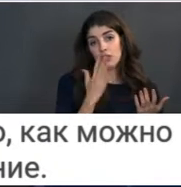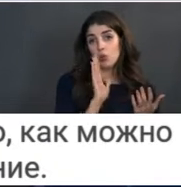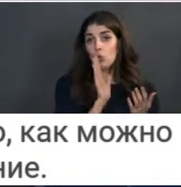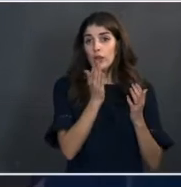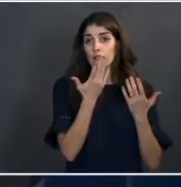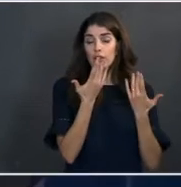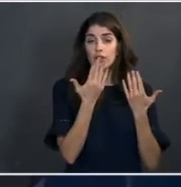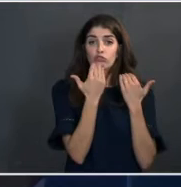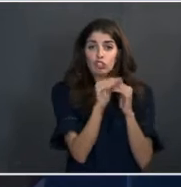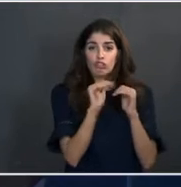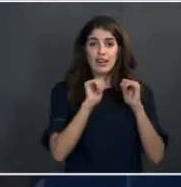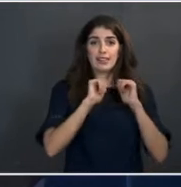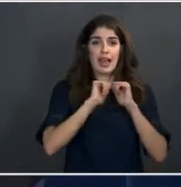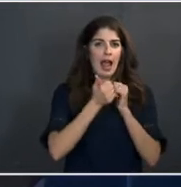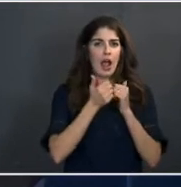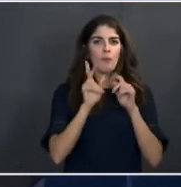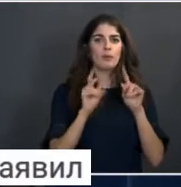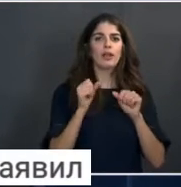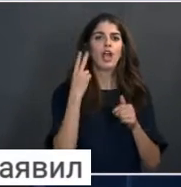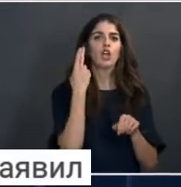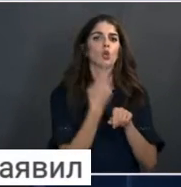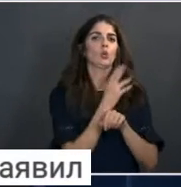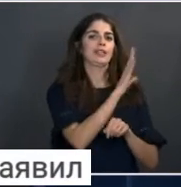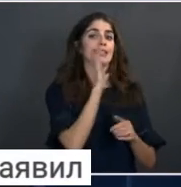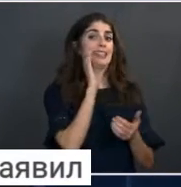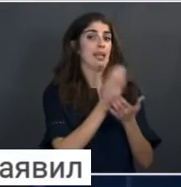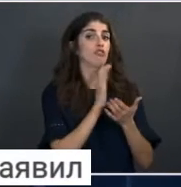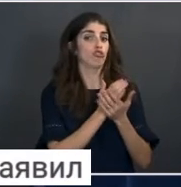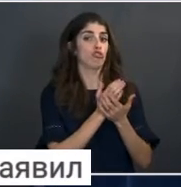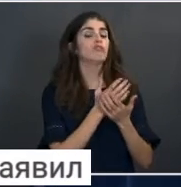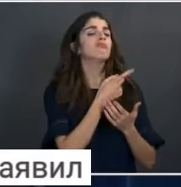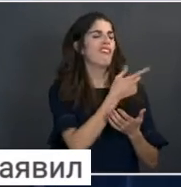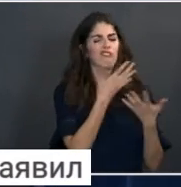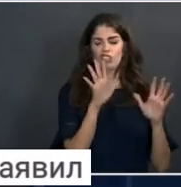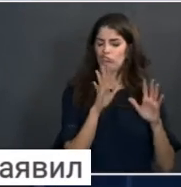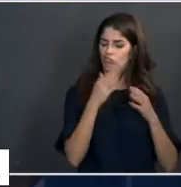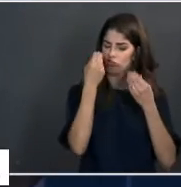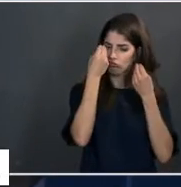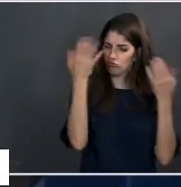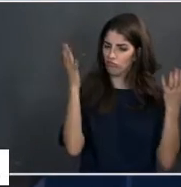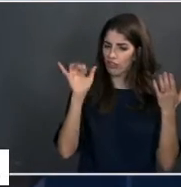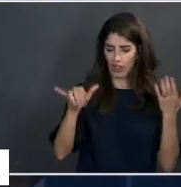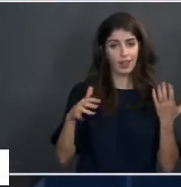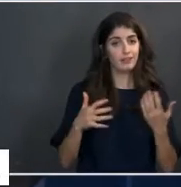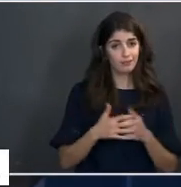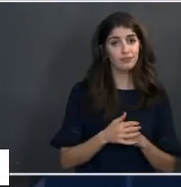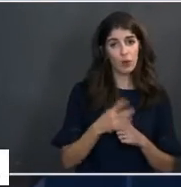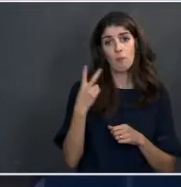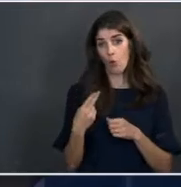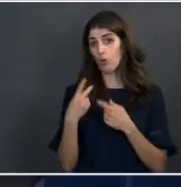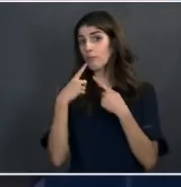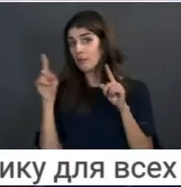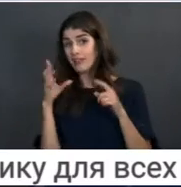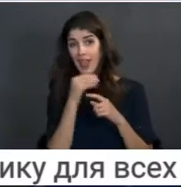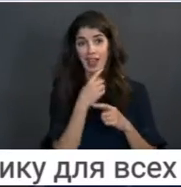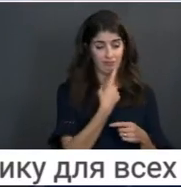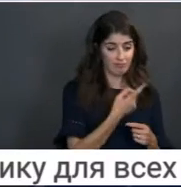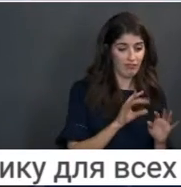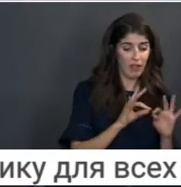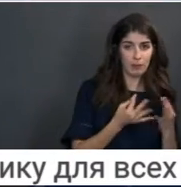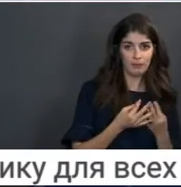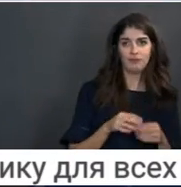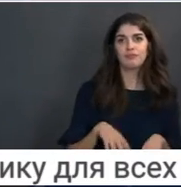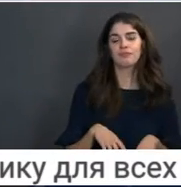can be used, and that is something that he's conveyed publicly and privately as well. So let me